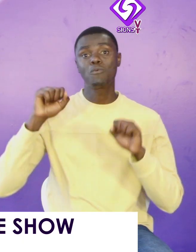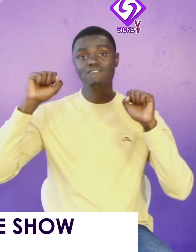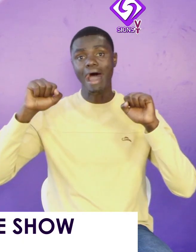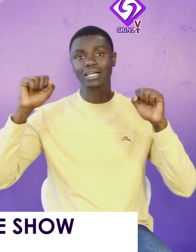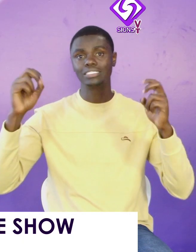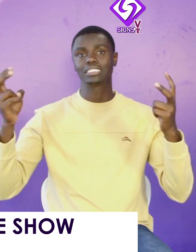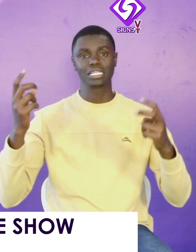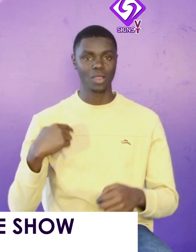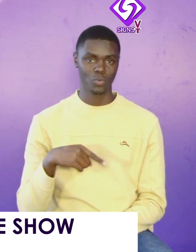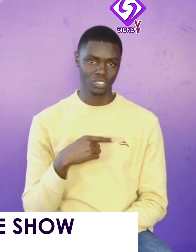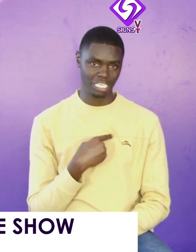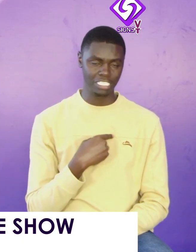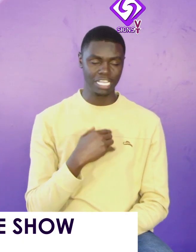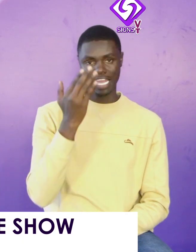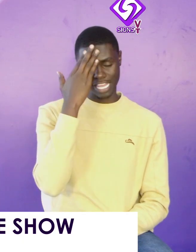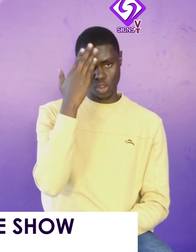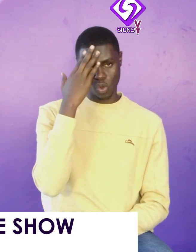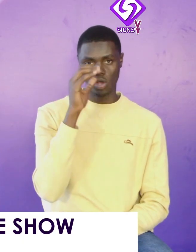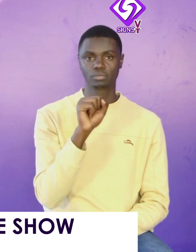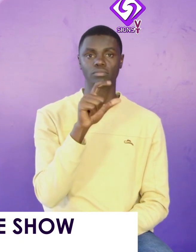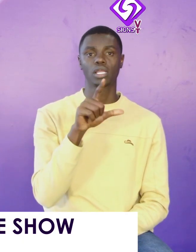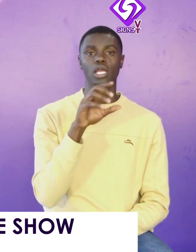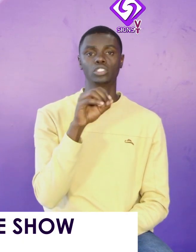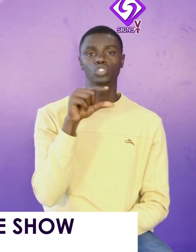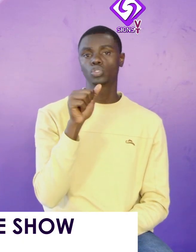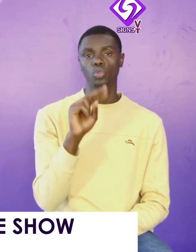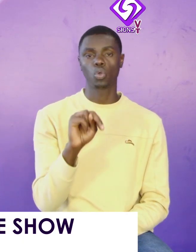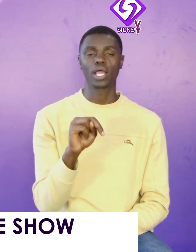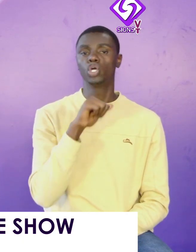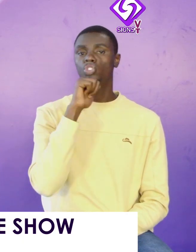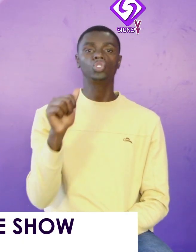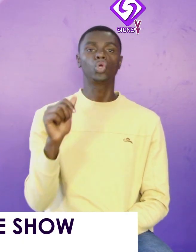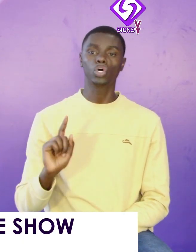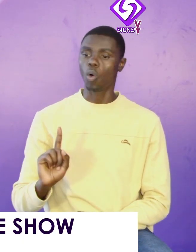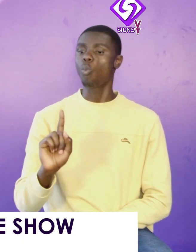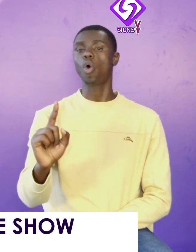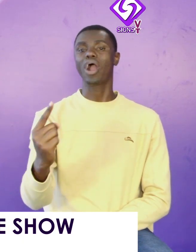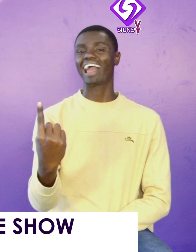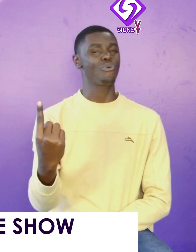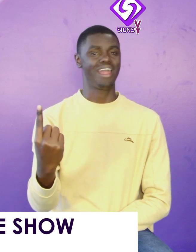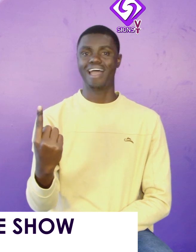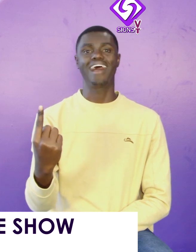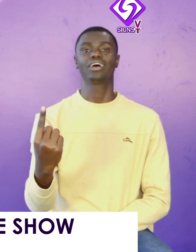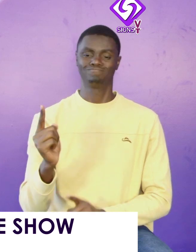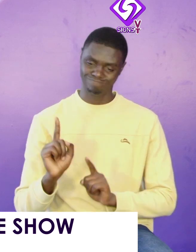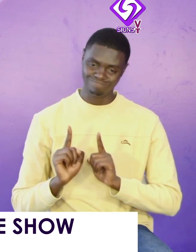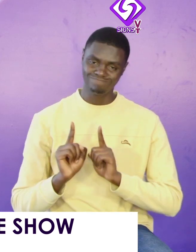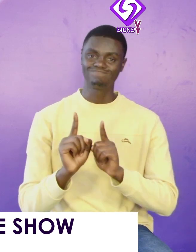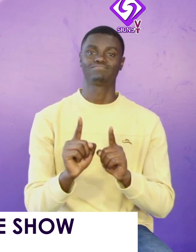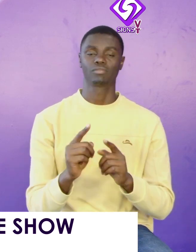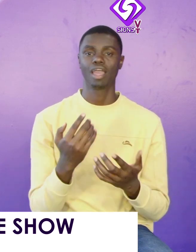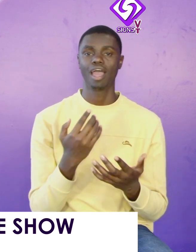me and they know their slogan, do not walk alone. There is power in that statement. There is support. There